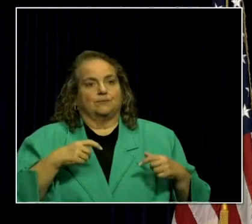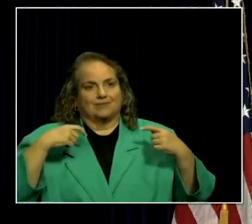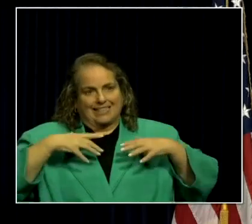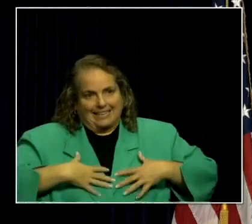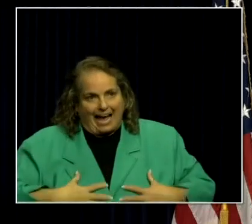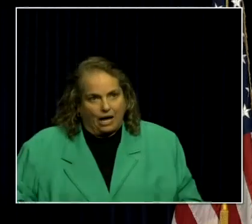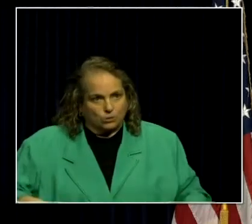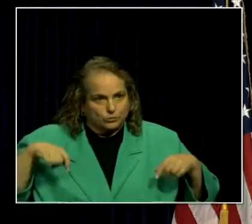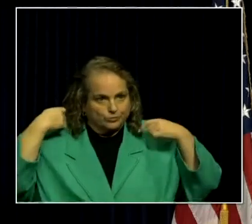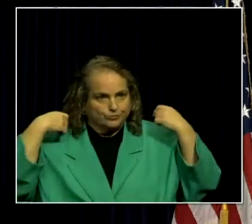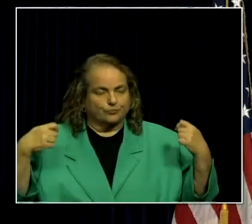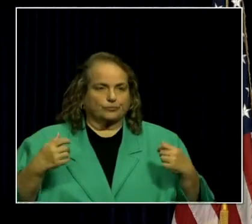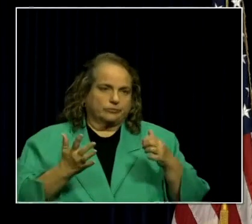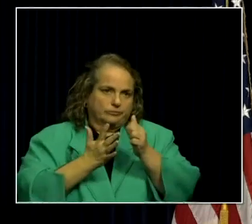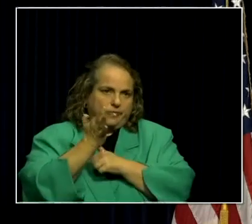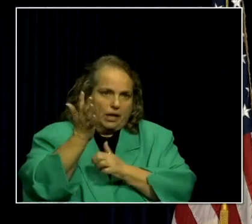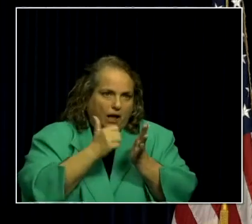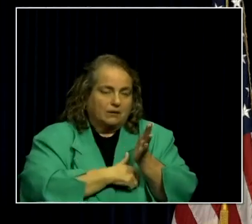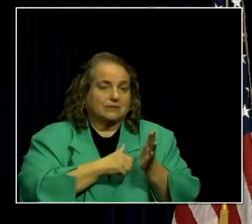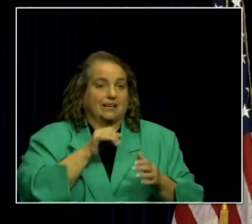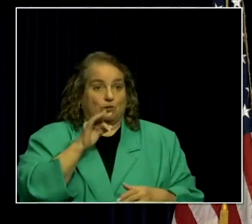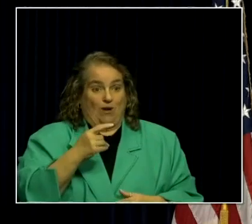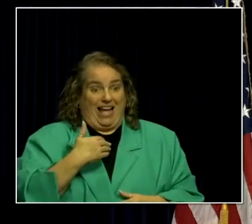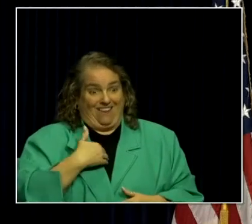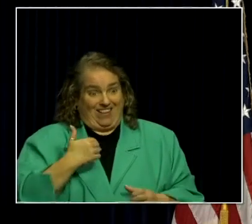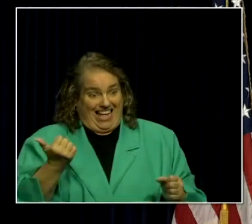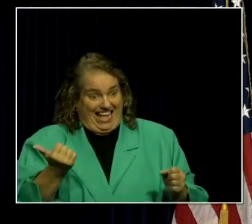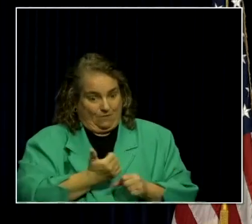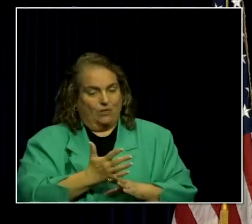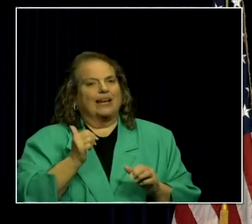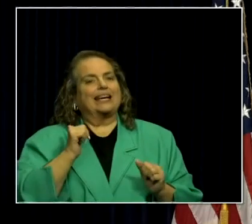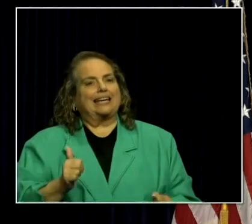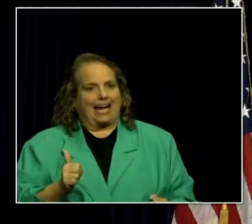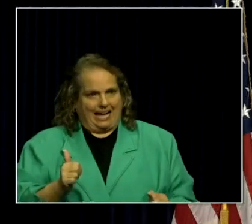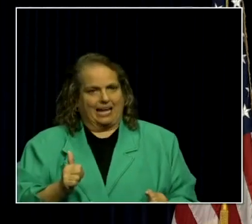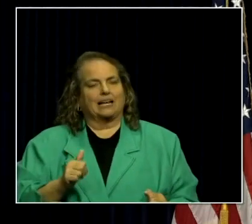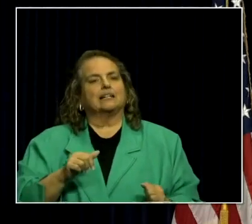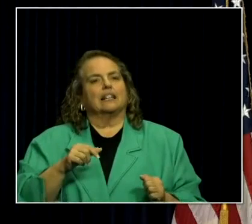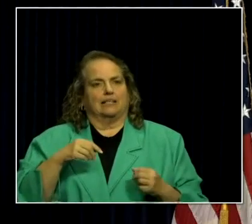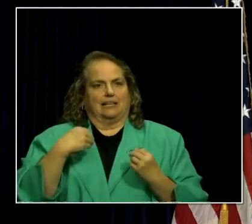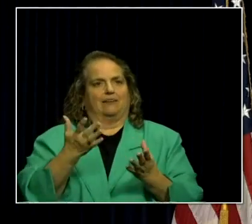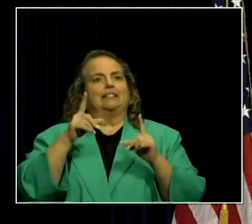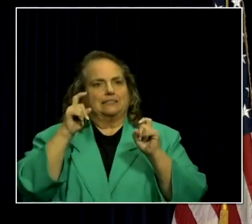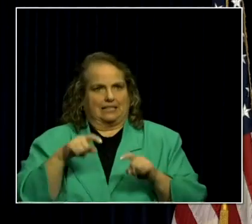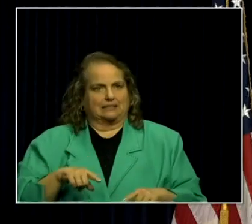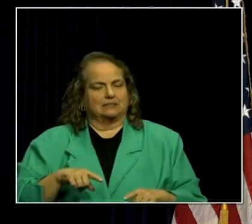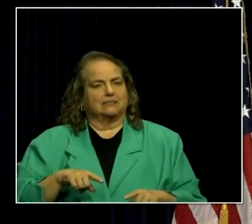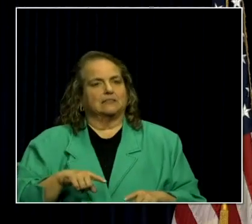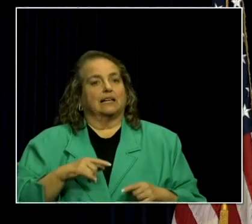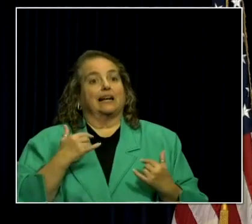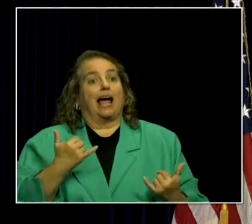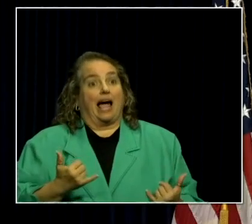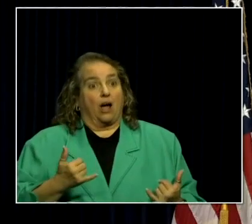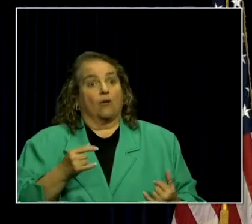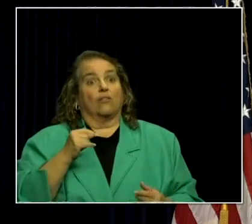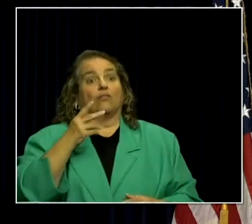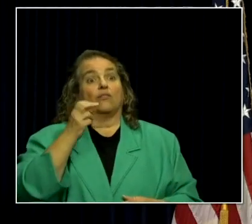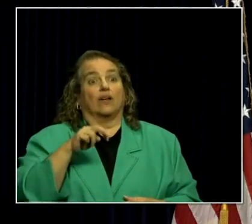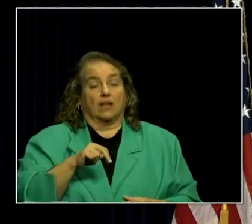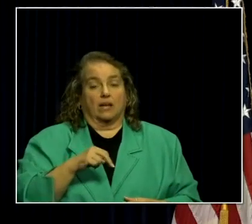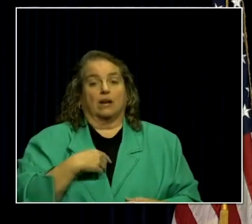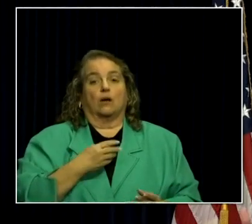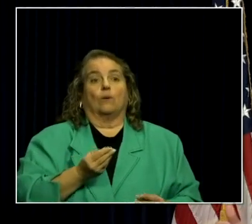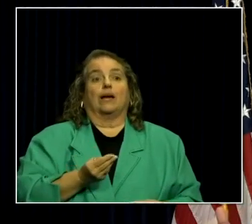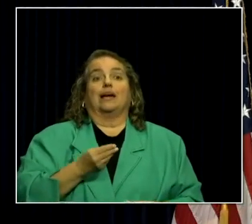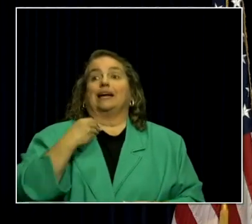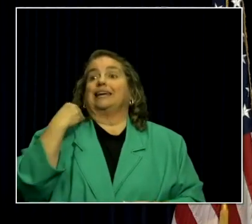need. It's the gloves. So if you have all that, you can give a test. Now, it depends on where the test is coming from